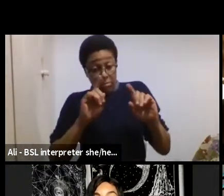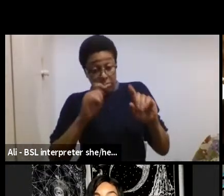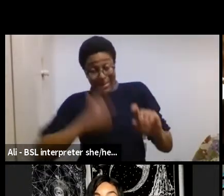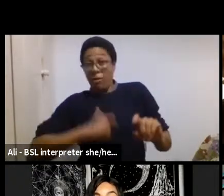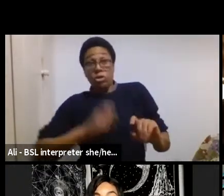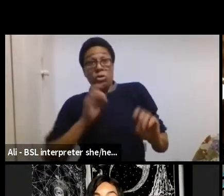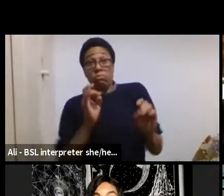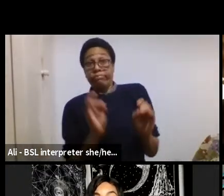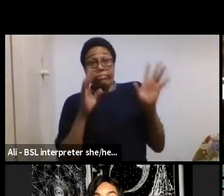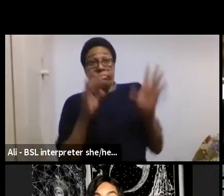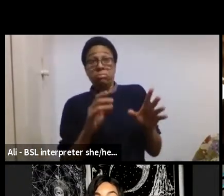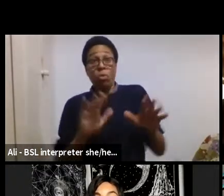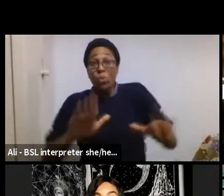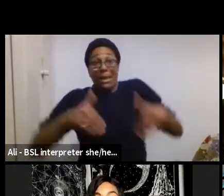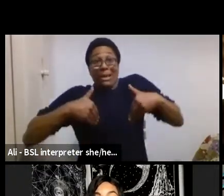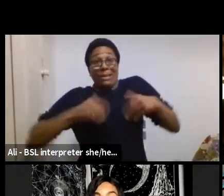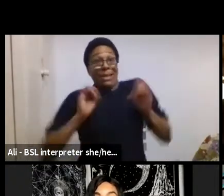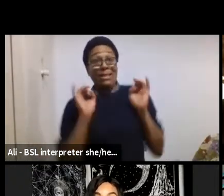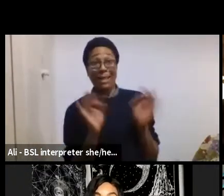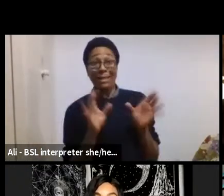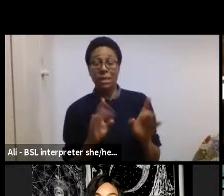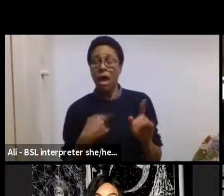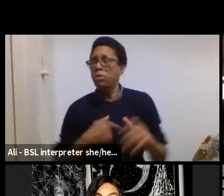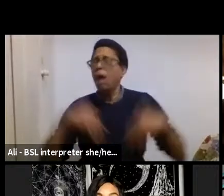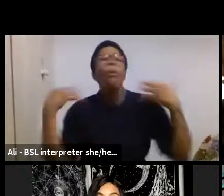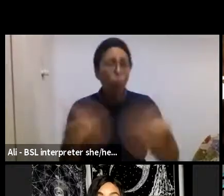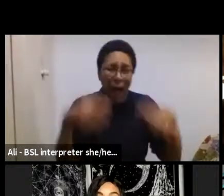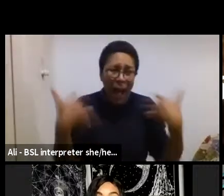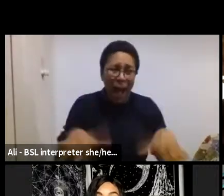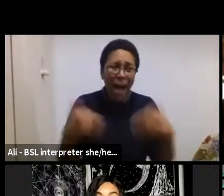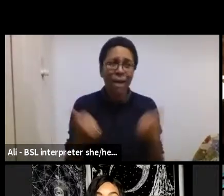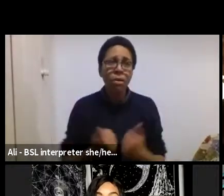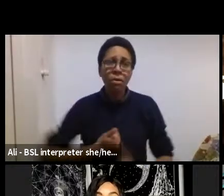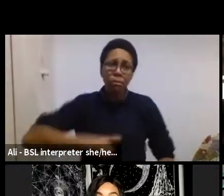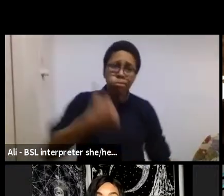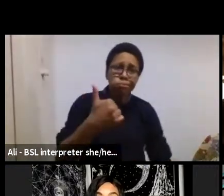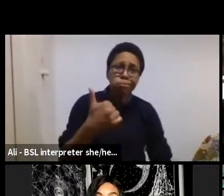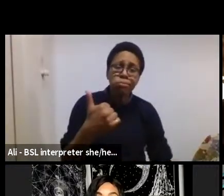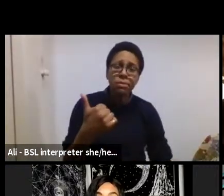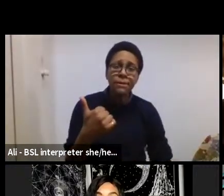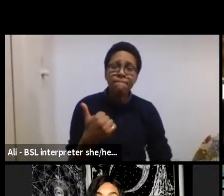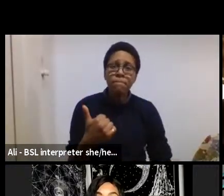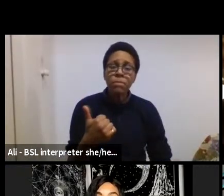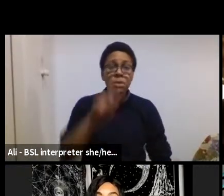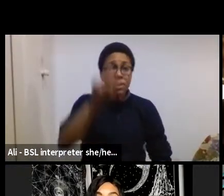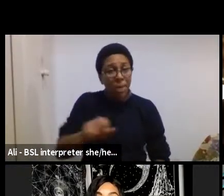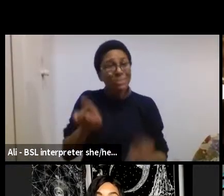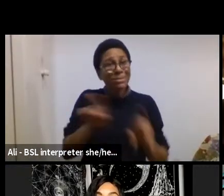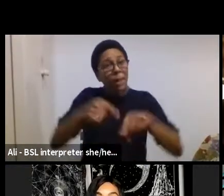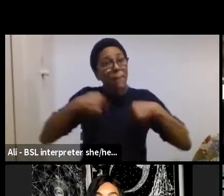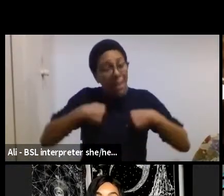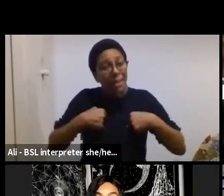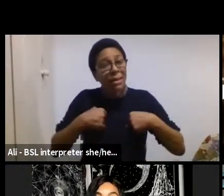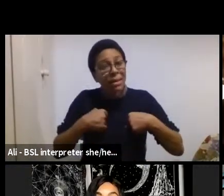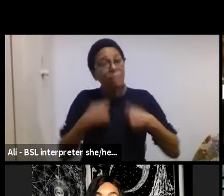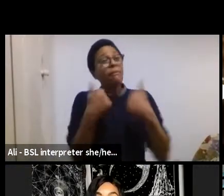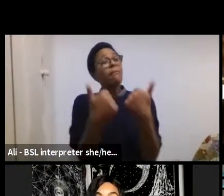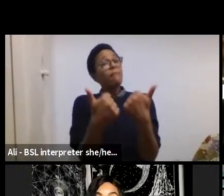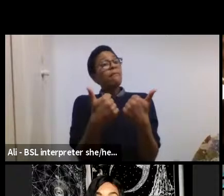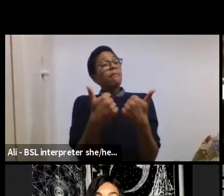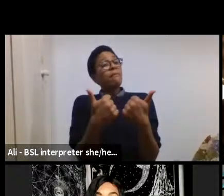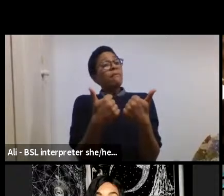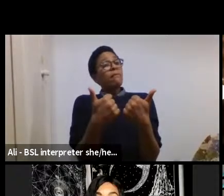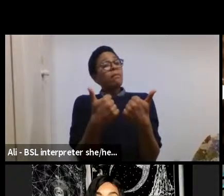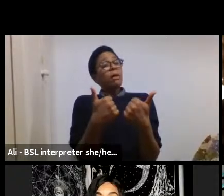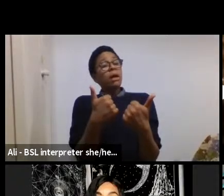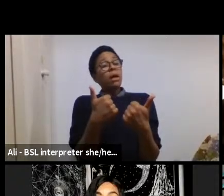was awesome. And so it was like that someone like me, oh cool. And I think those